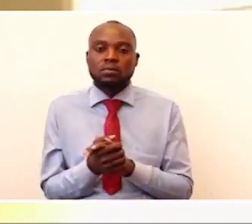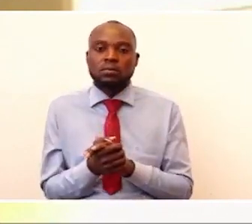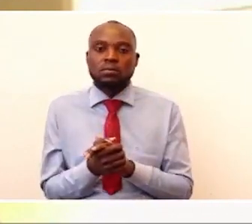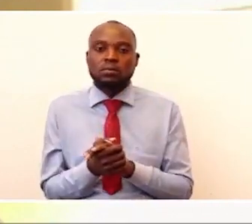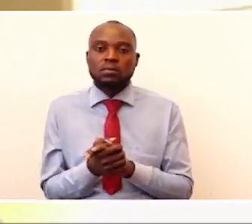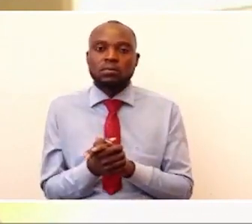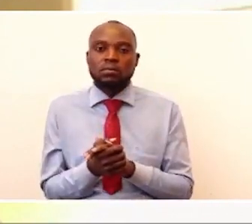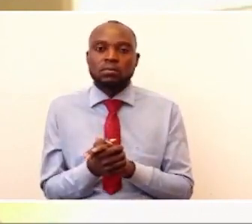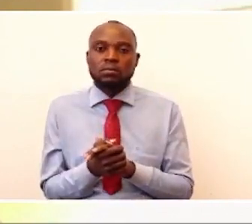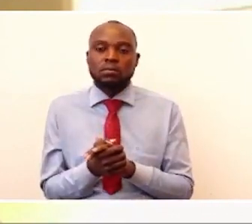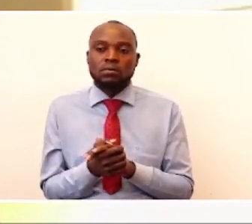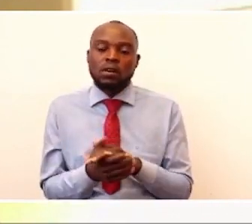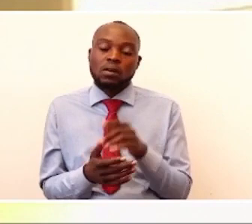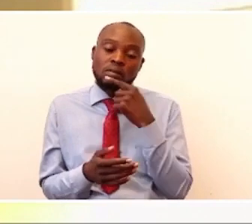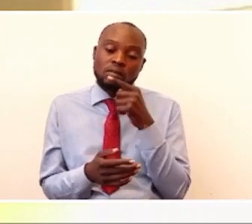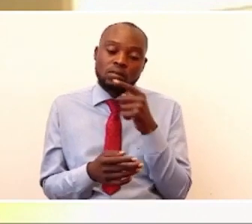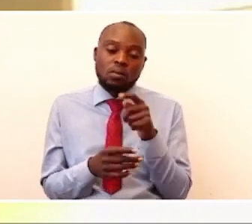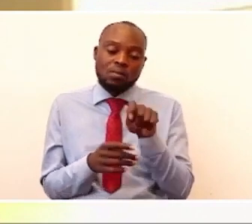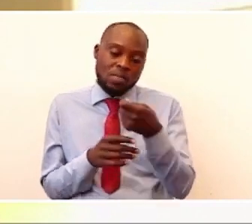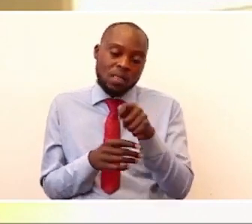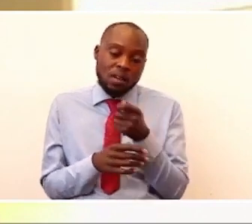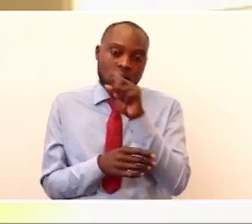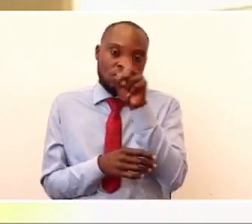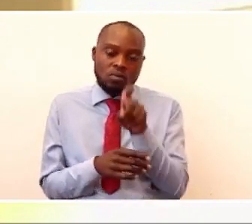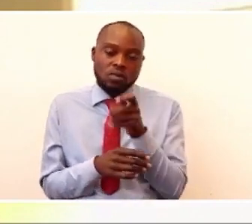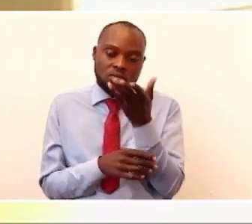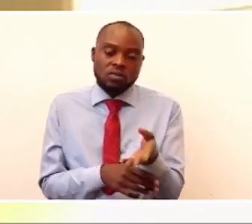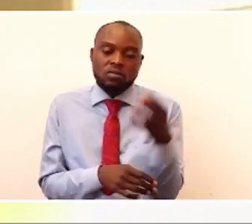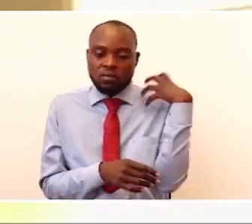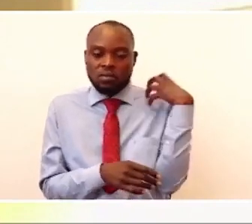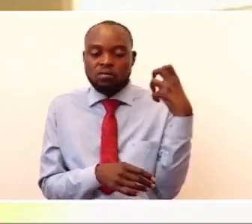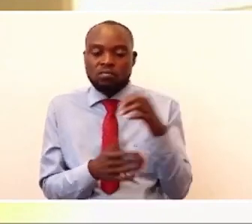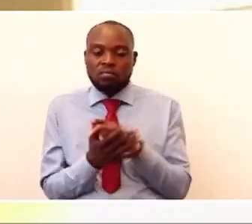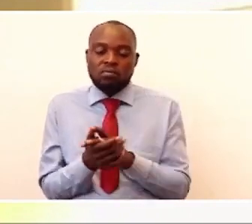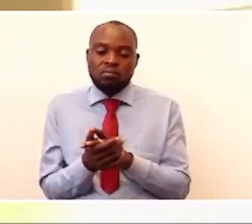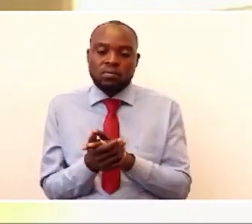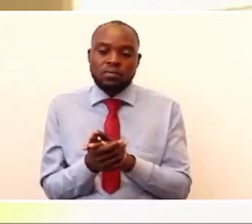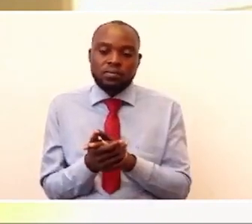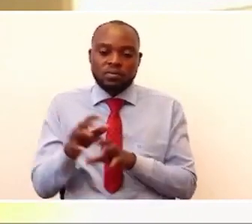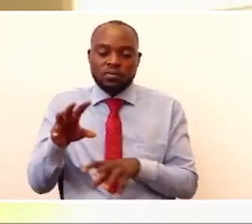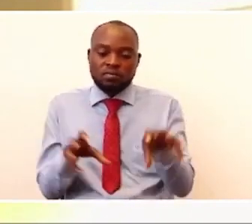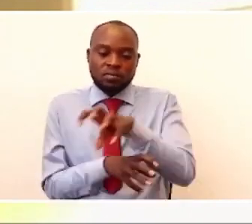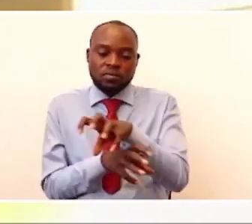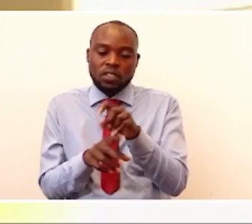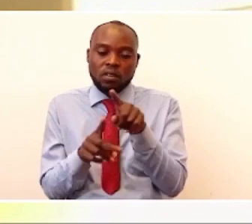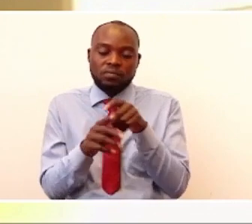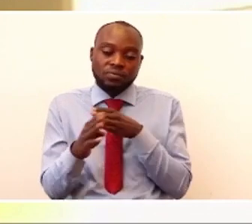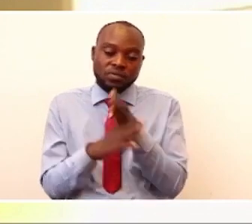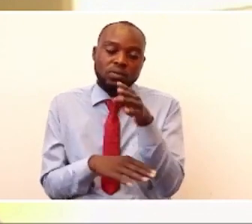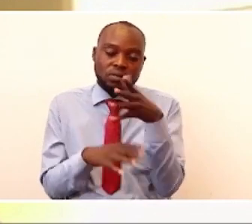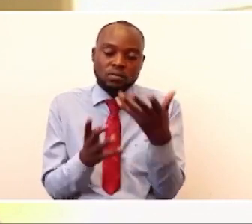respect to your key questions on how can governments navigate through this evolving